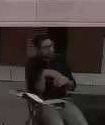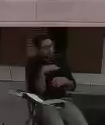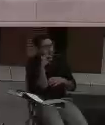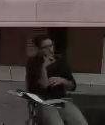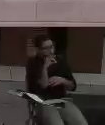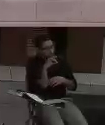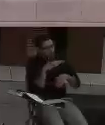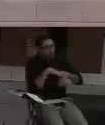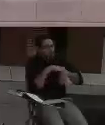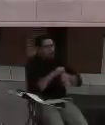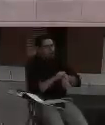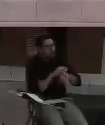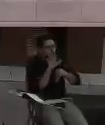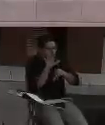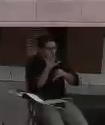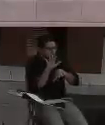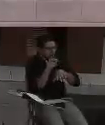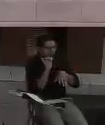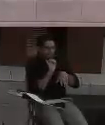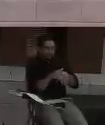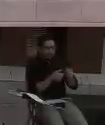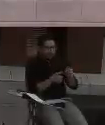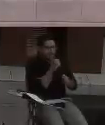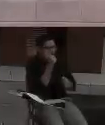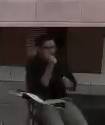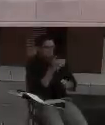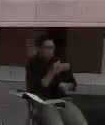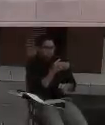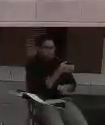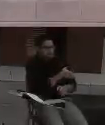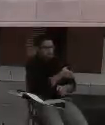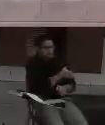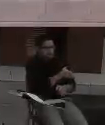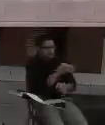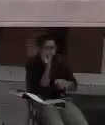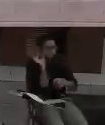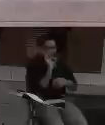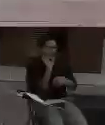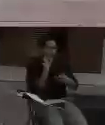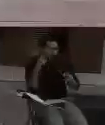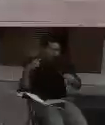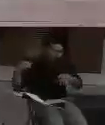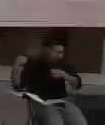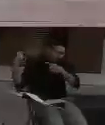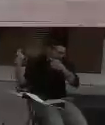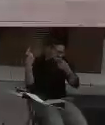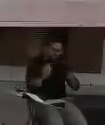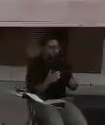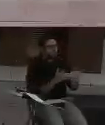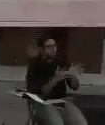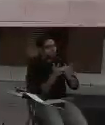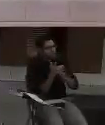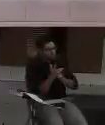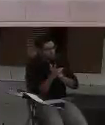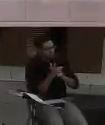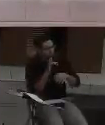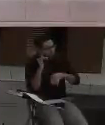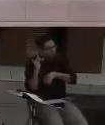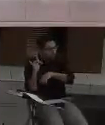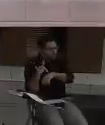powerful sermons, if not the most powerful sermon ever offered. In the Sermon on the Mount, Jesus is